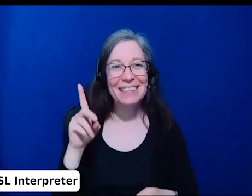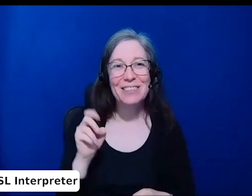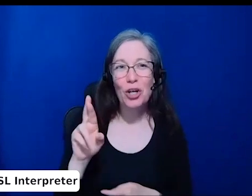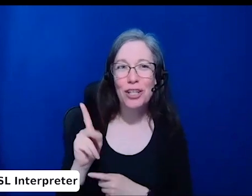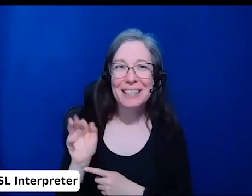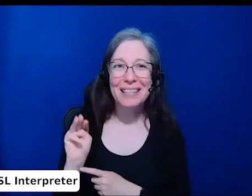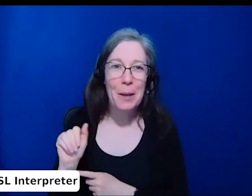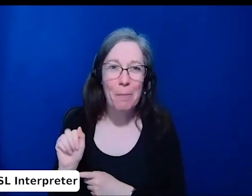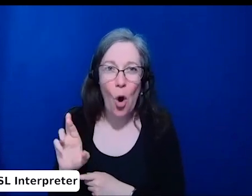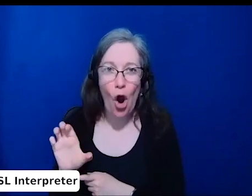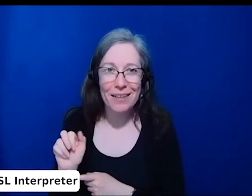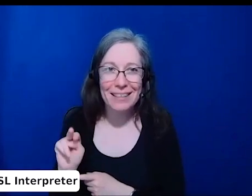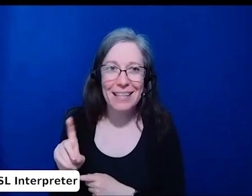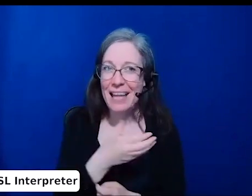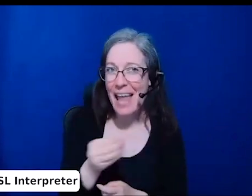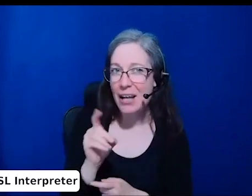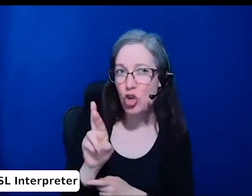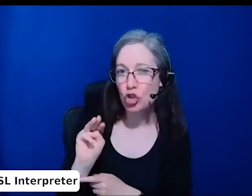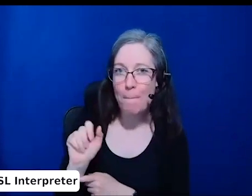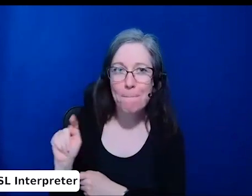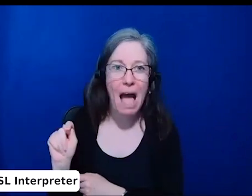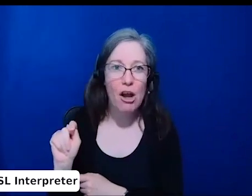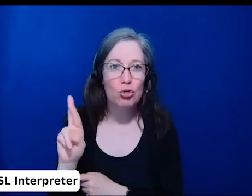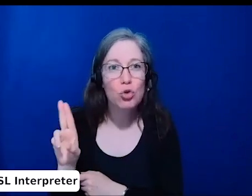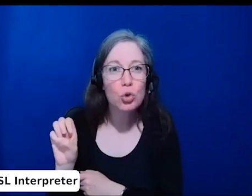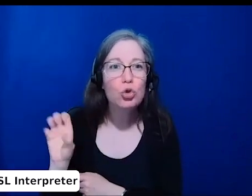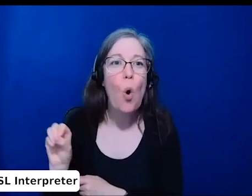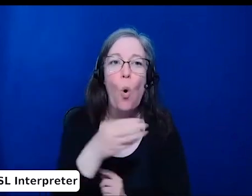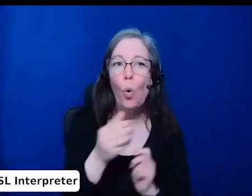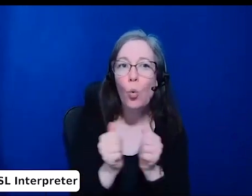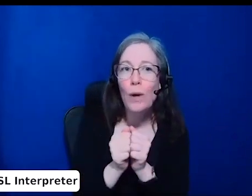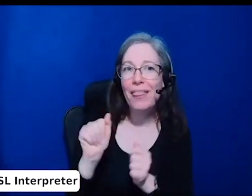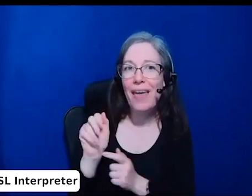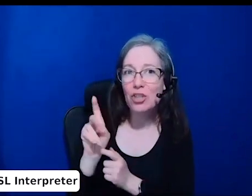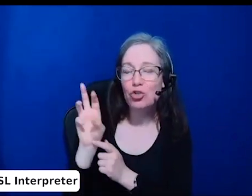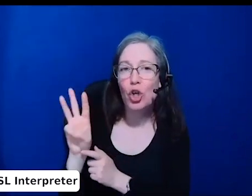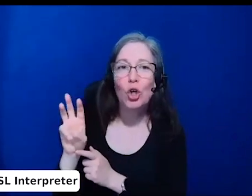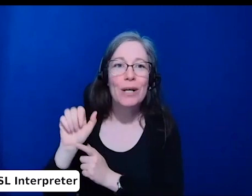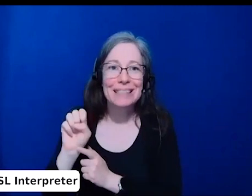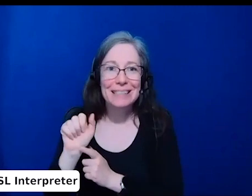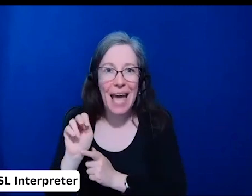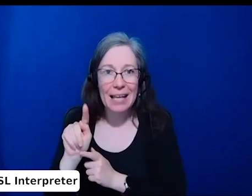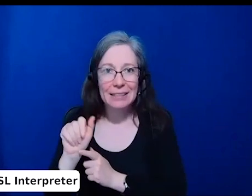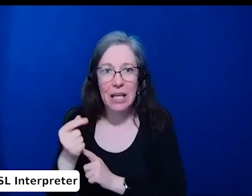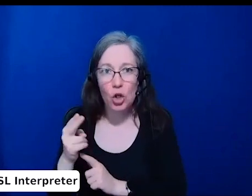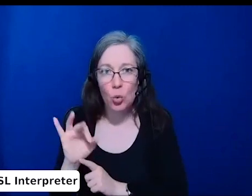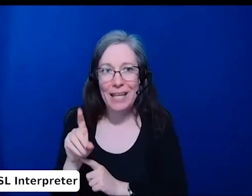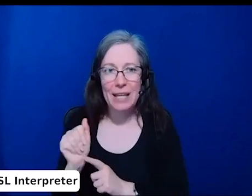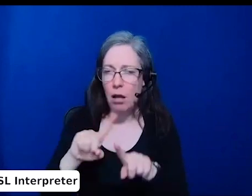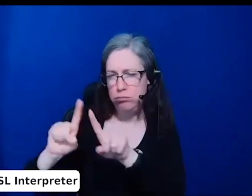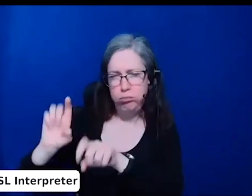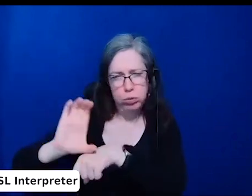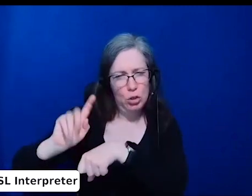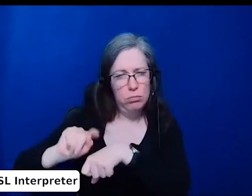Matt Russo lead this project along with Andrew Santaguida, and there are also community consultants involved. I will have a